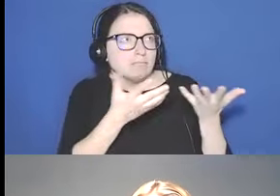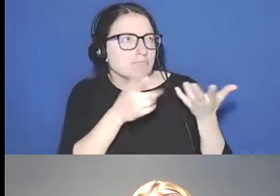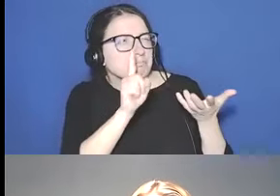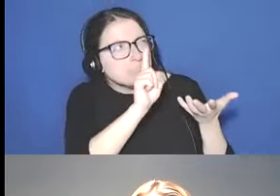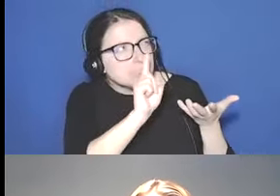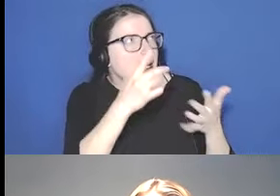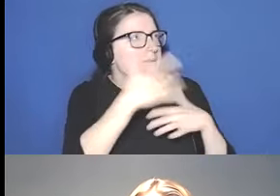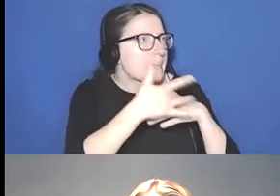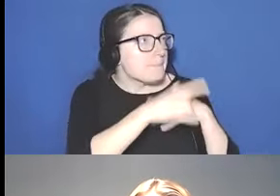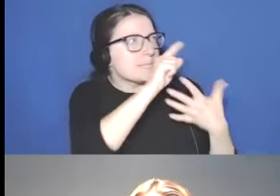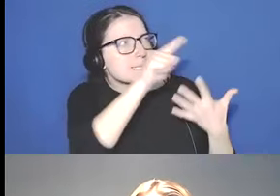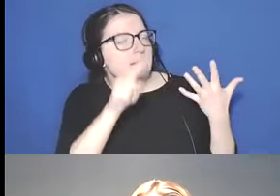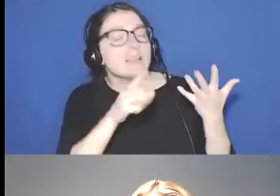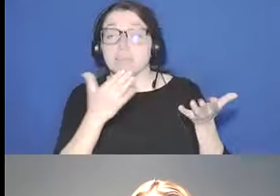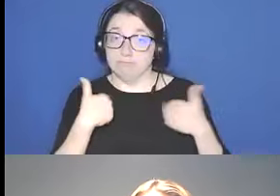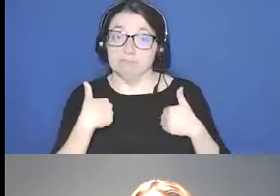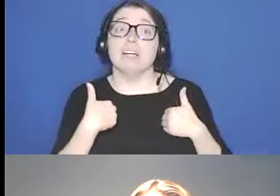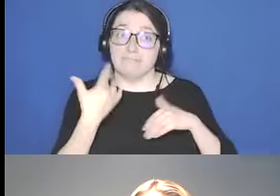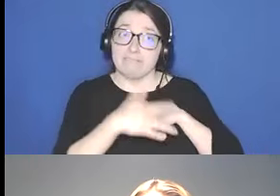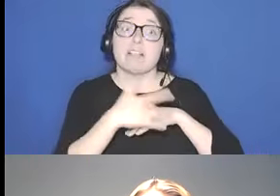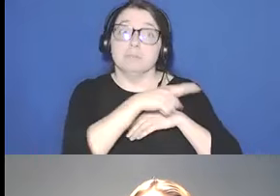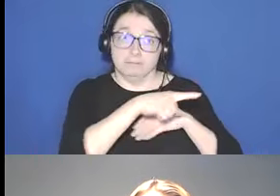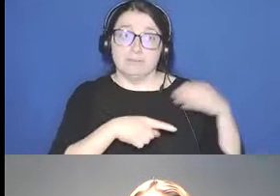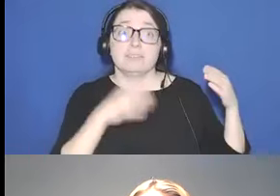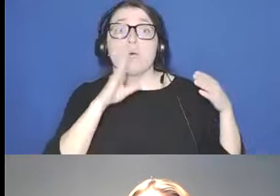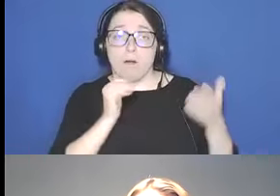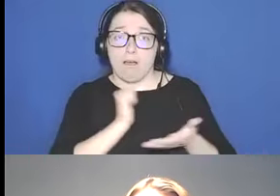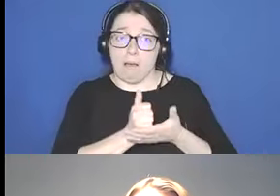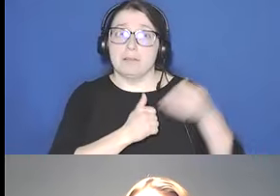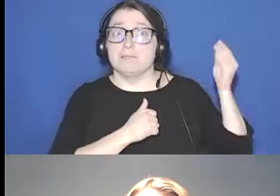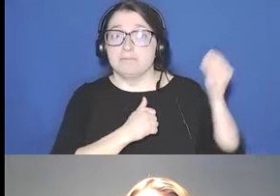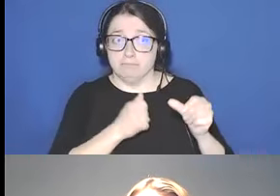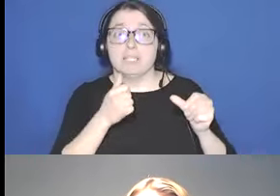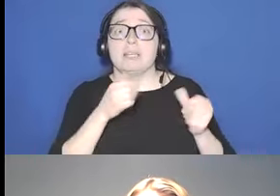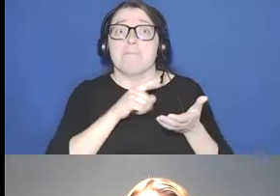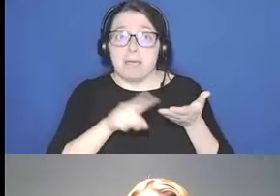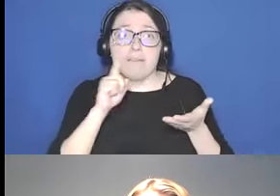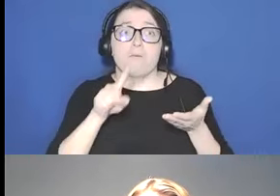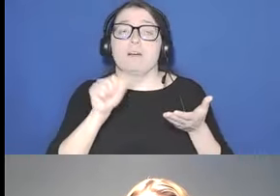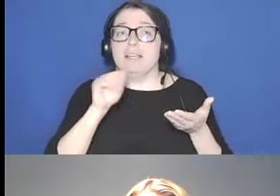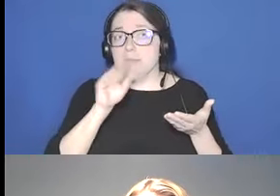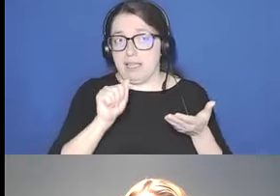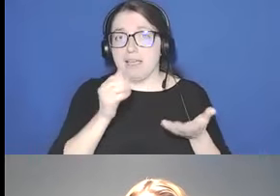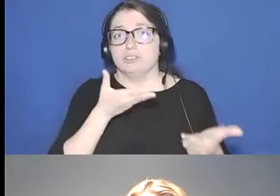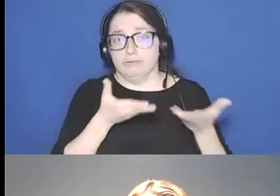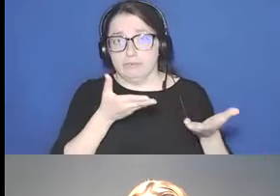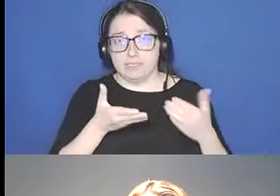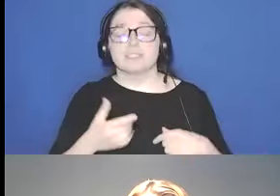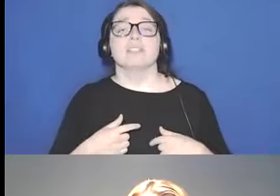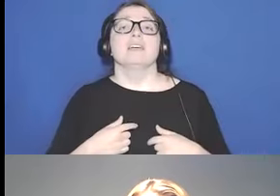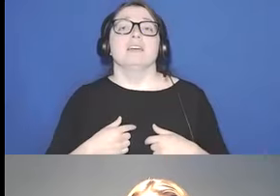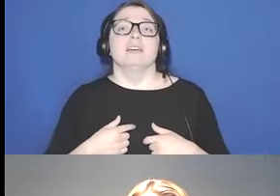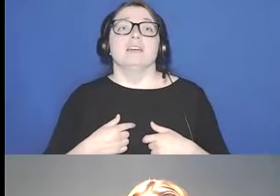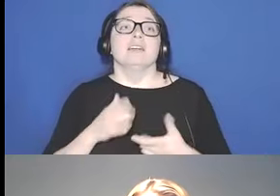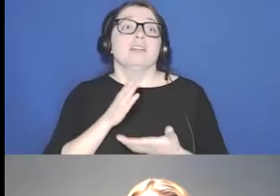out there that you can get to help pay for ABA. And some of the ABA services, I know we have went through CARD,